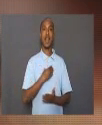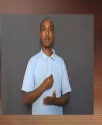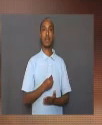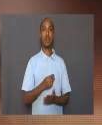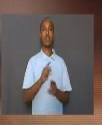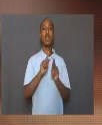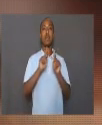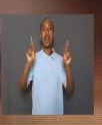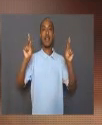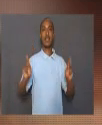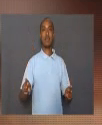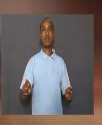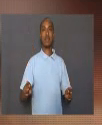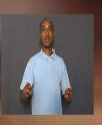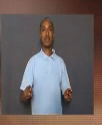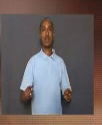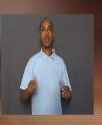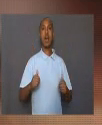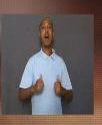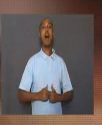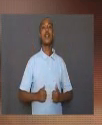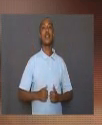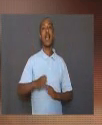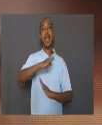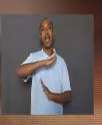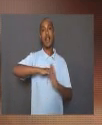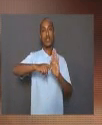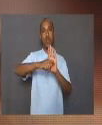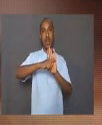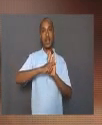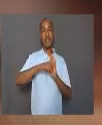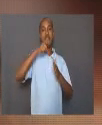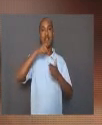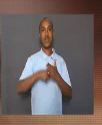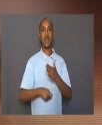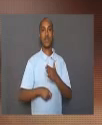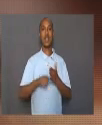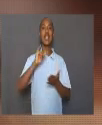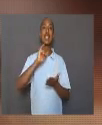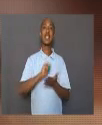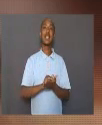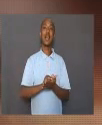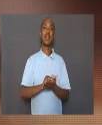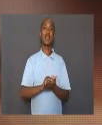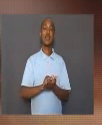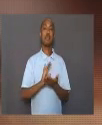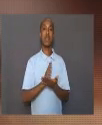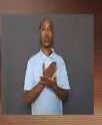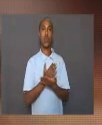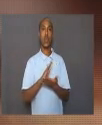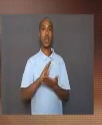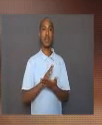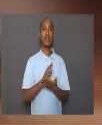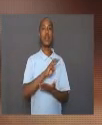the periodic table have electronegativity values that fall in between